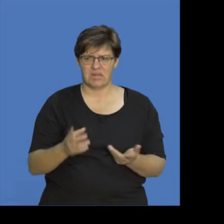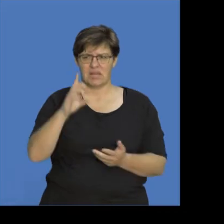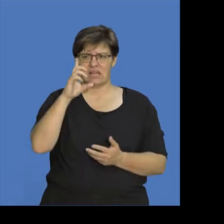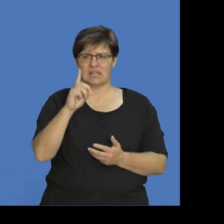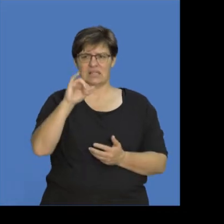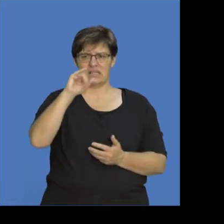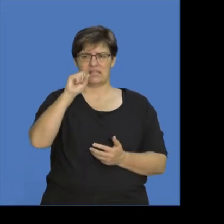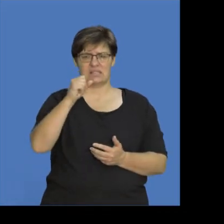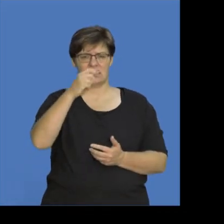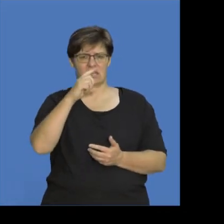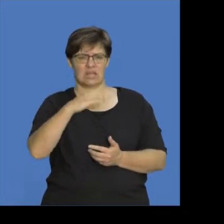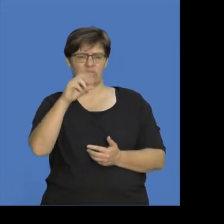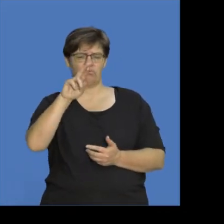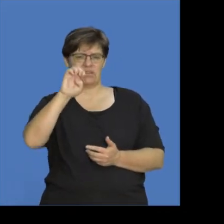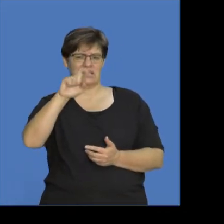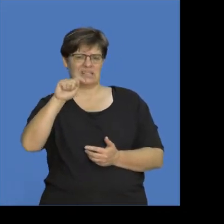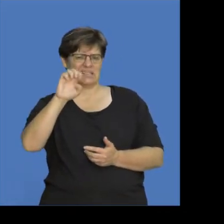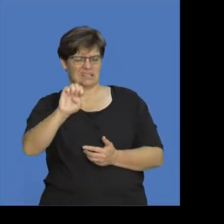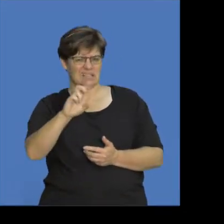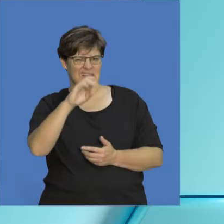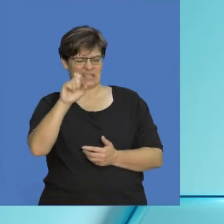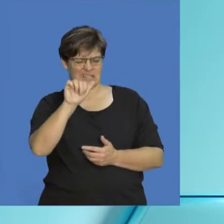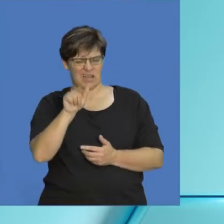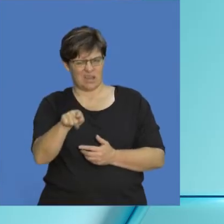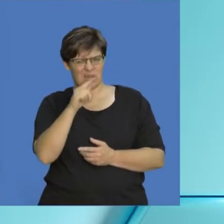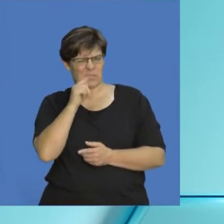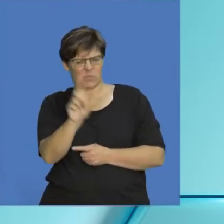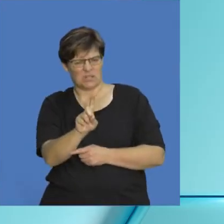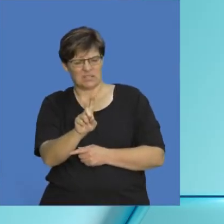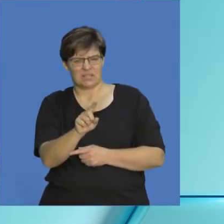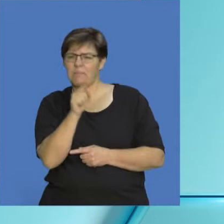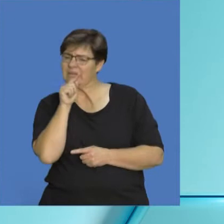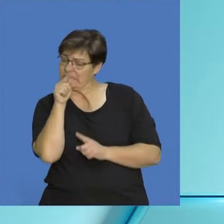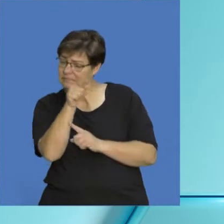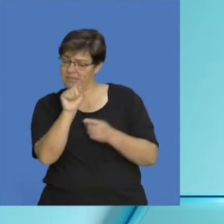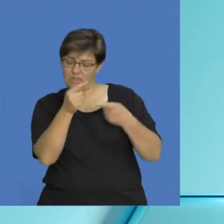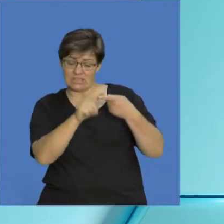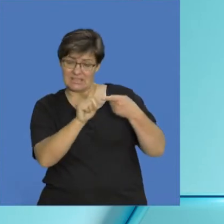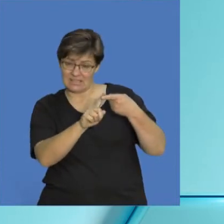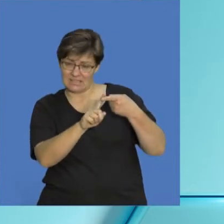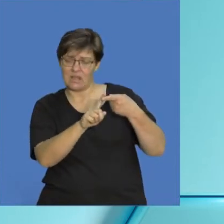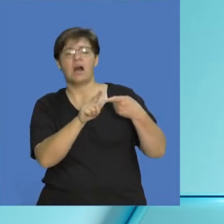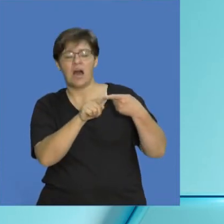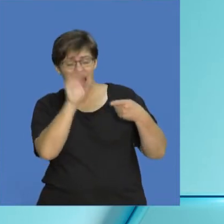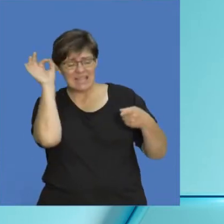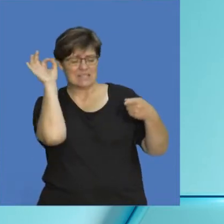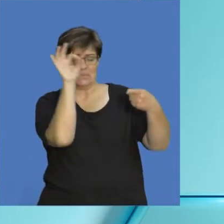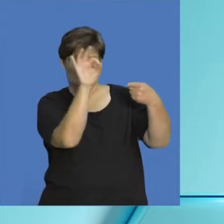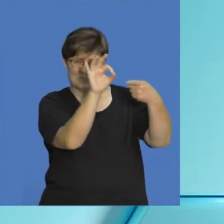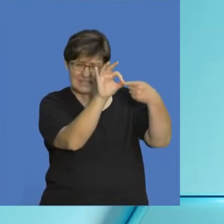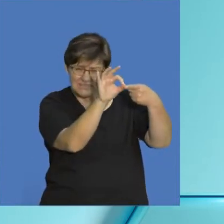is continuous data? A discrete data takes a